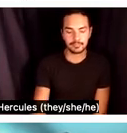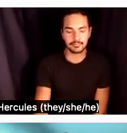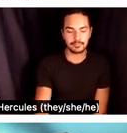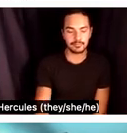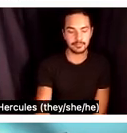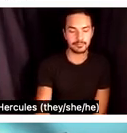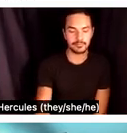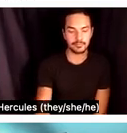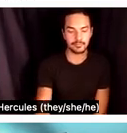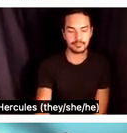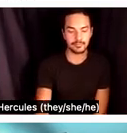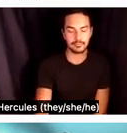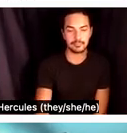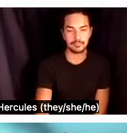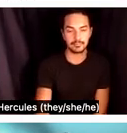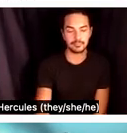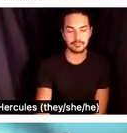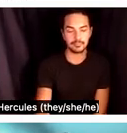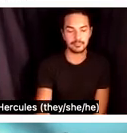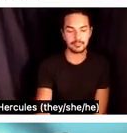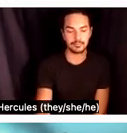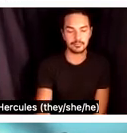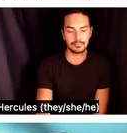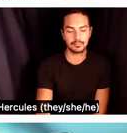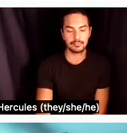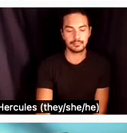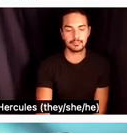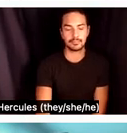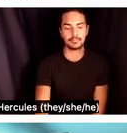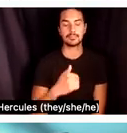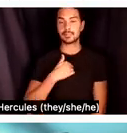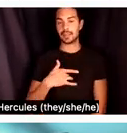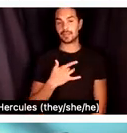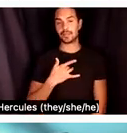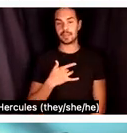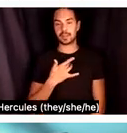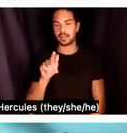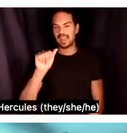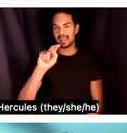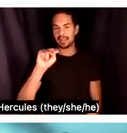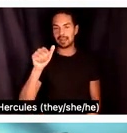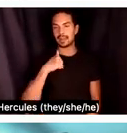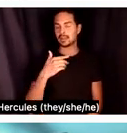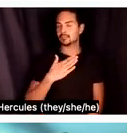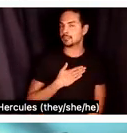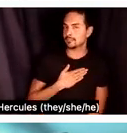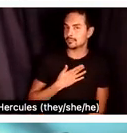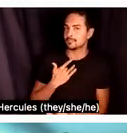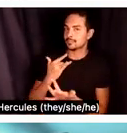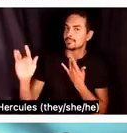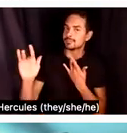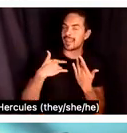That was so nice. Thank you, Ingrid. I feel a lot of what you said, and I feel like